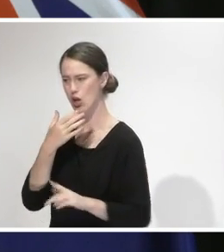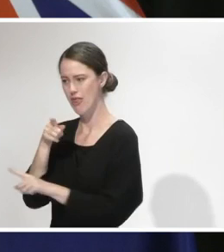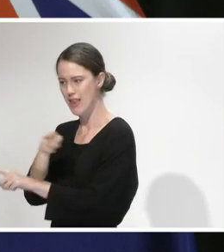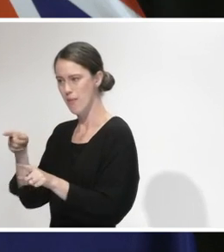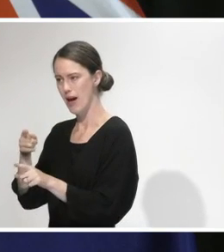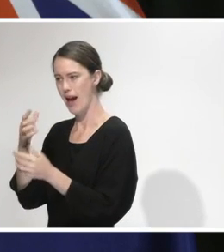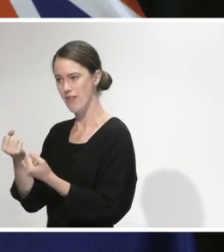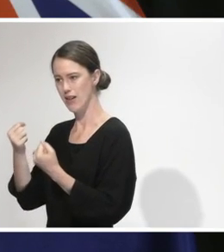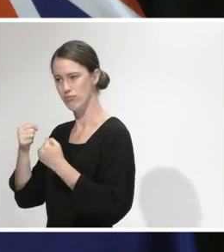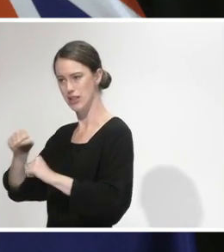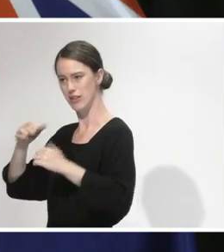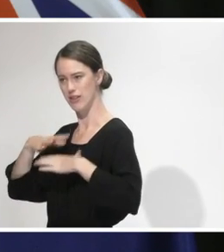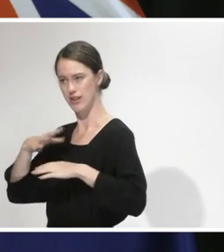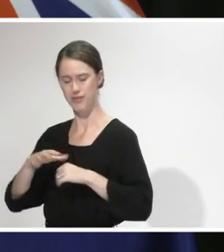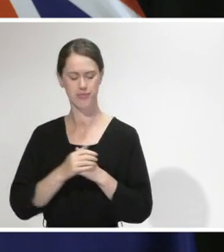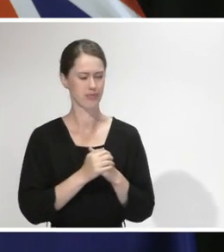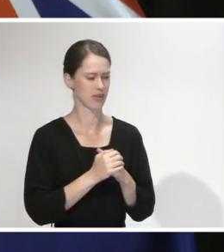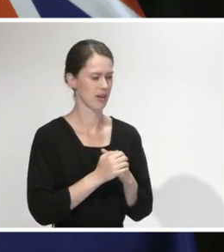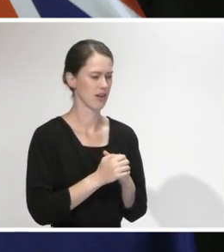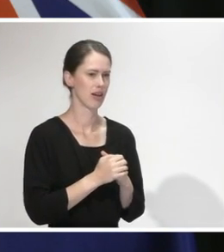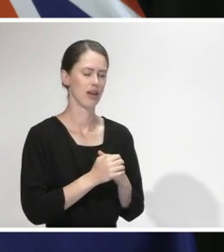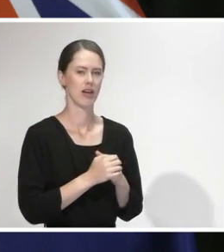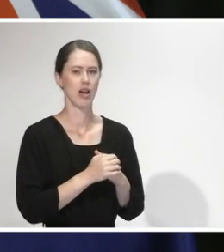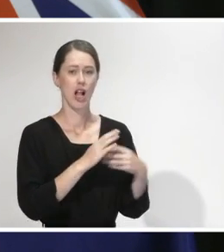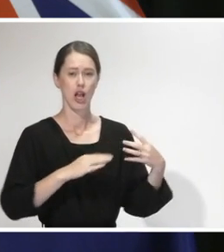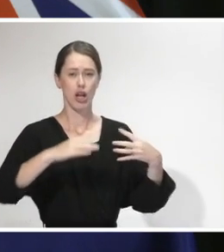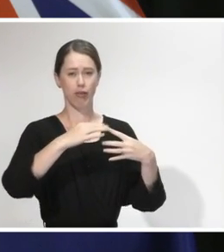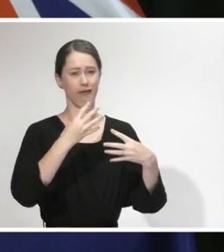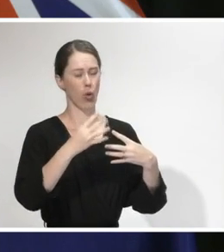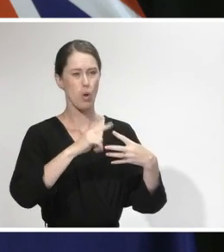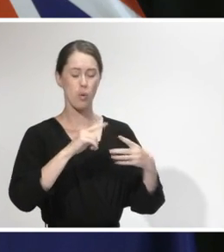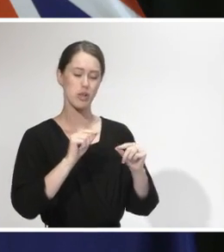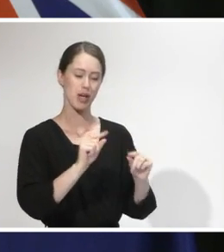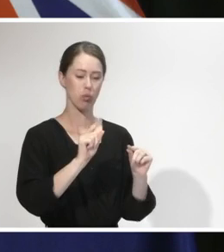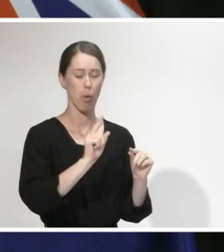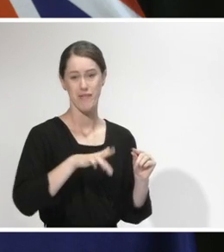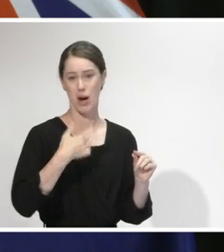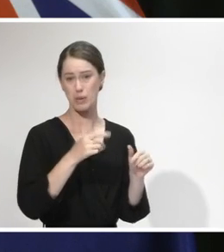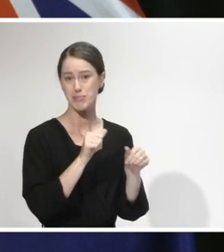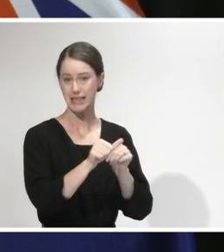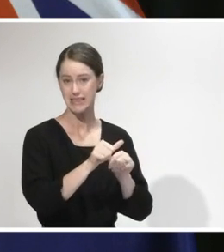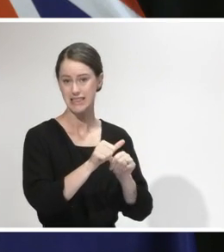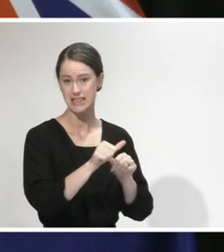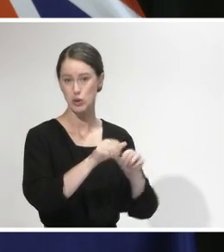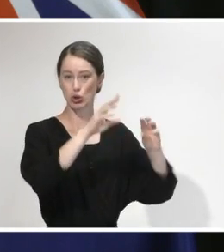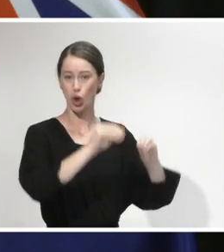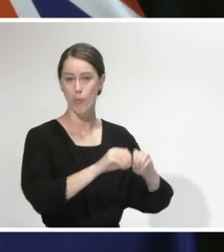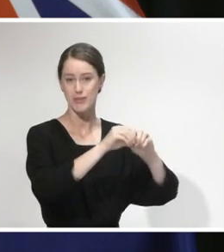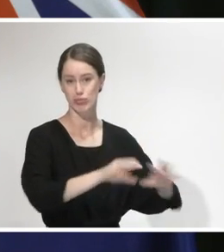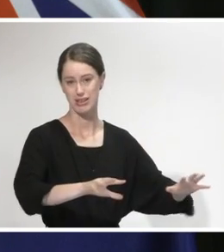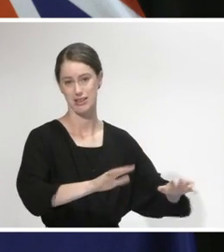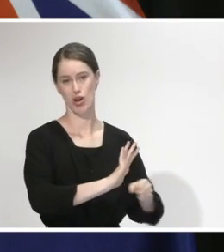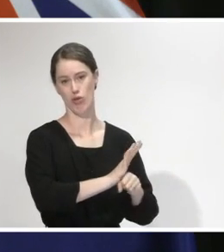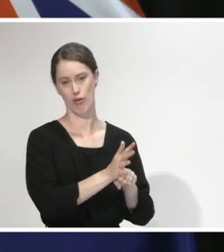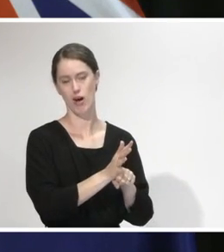have all been doing things under Alert Level 4 that we felt were necessary to break the chain of transmission